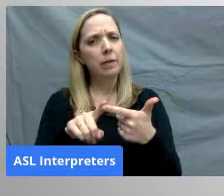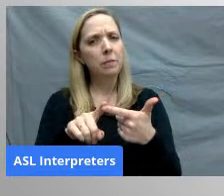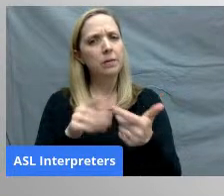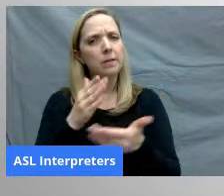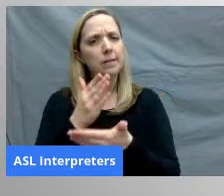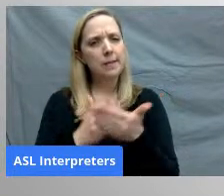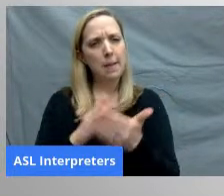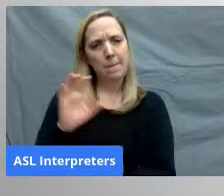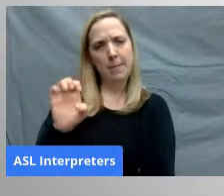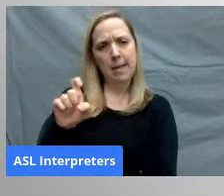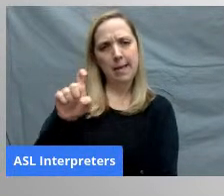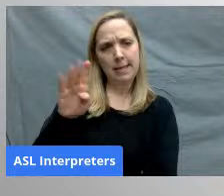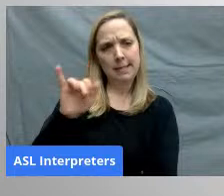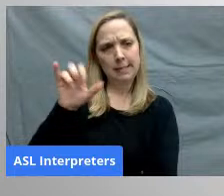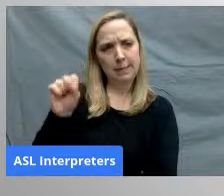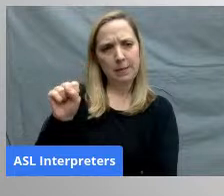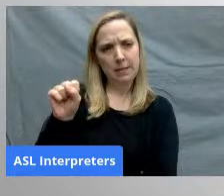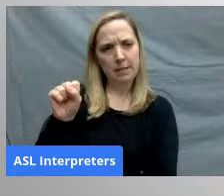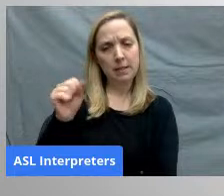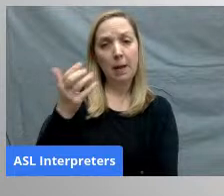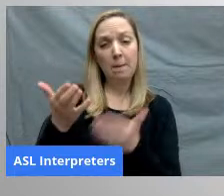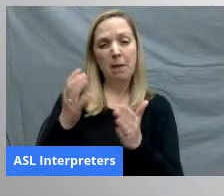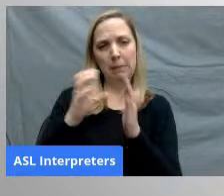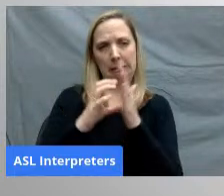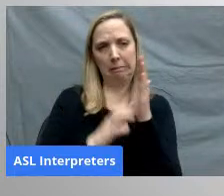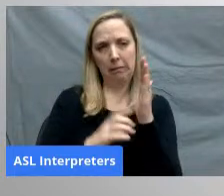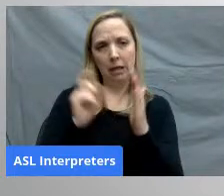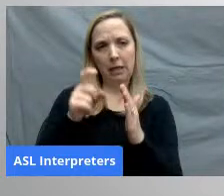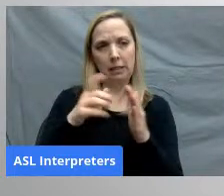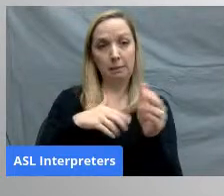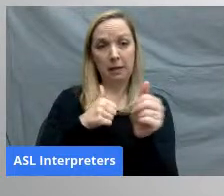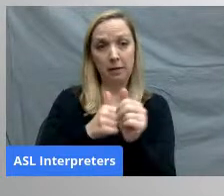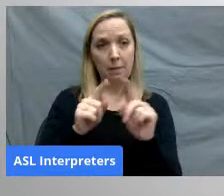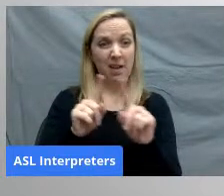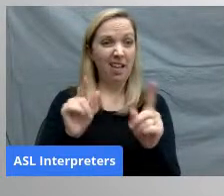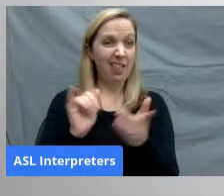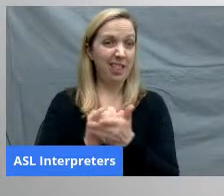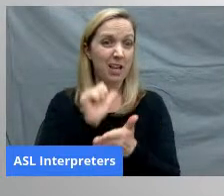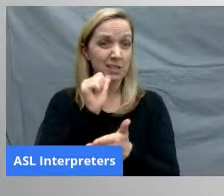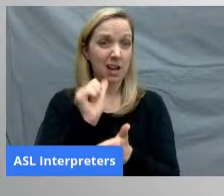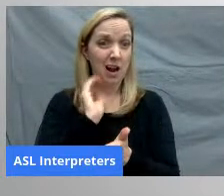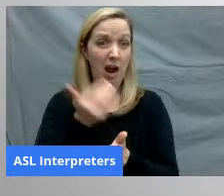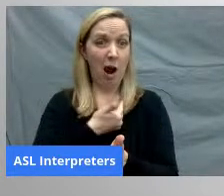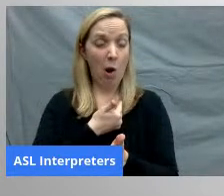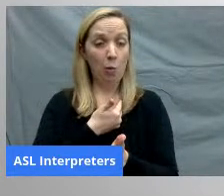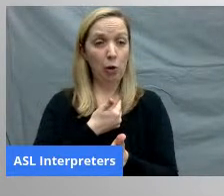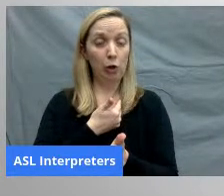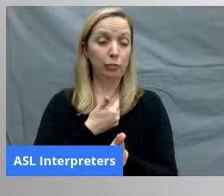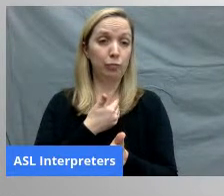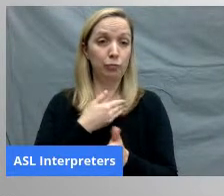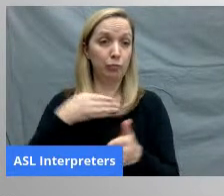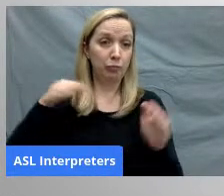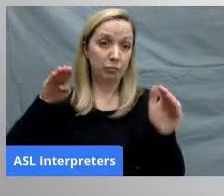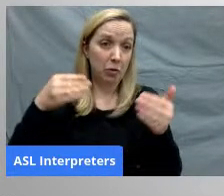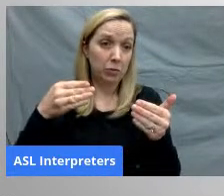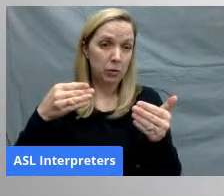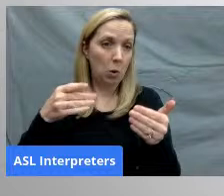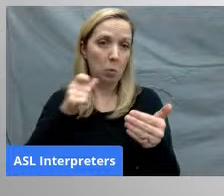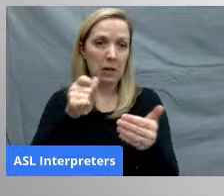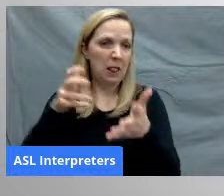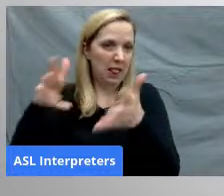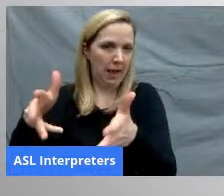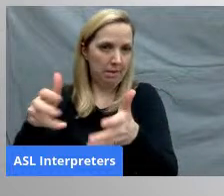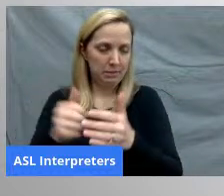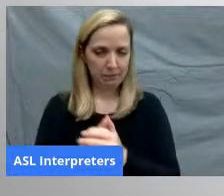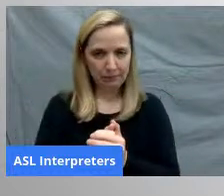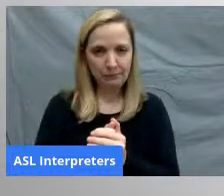as well, and the exhibits might need to be updated, but that's not really the board's providence, so we didn't go there. The only other question that